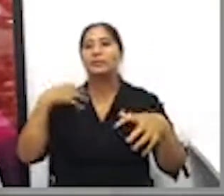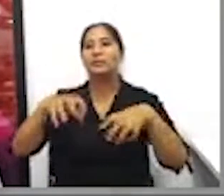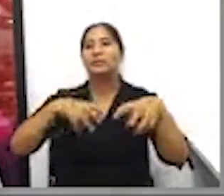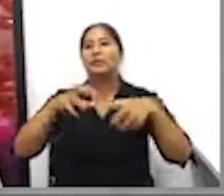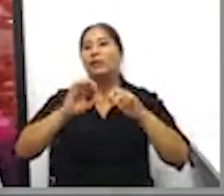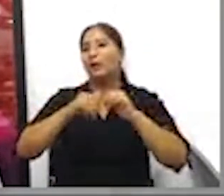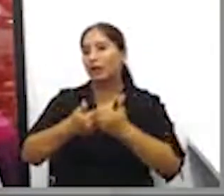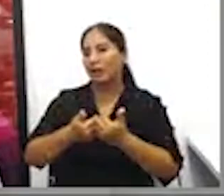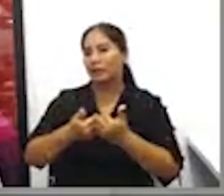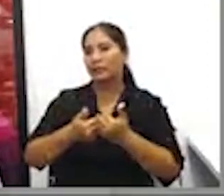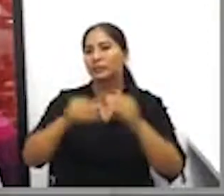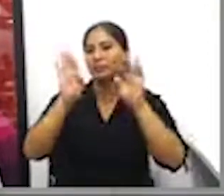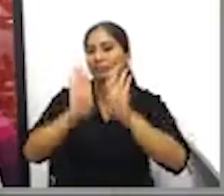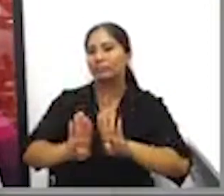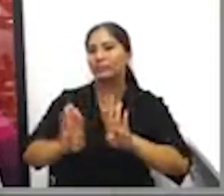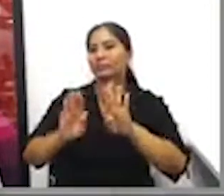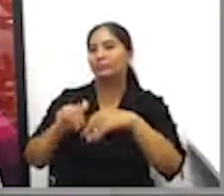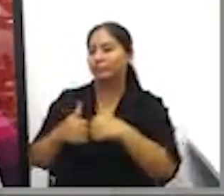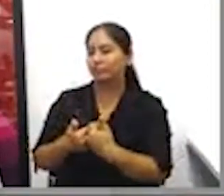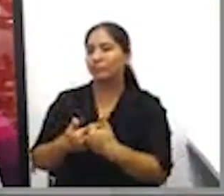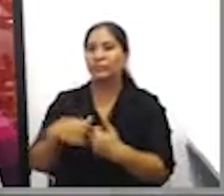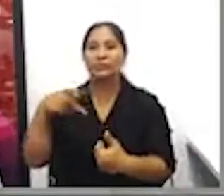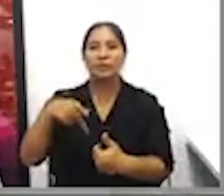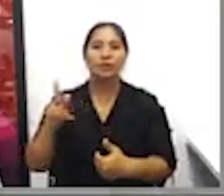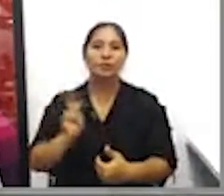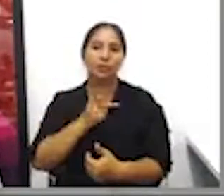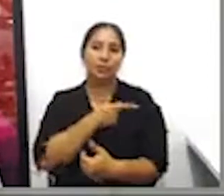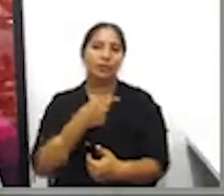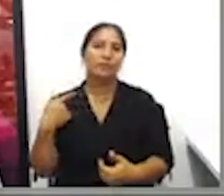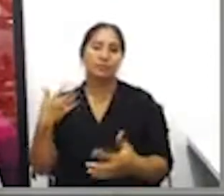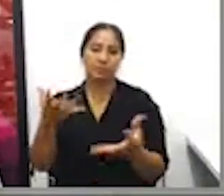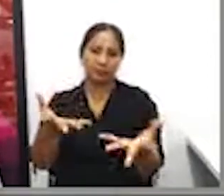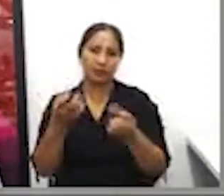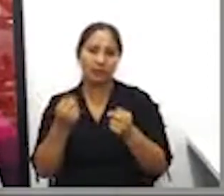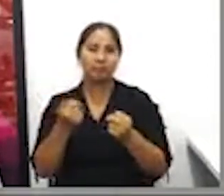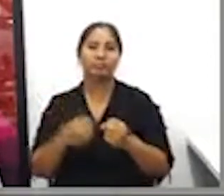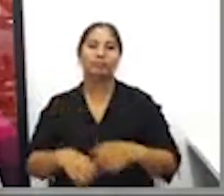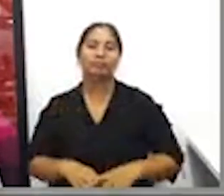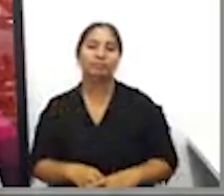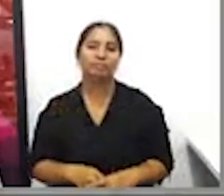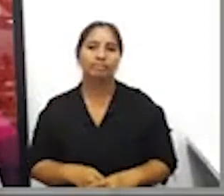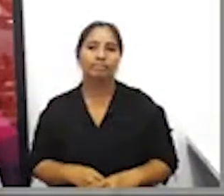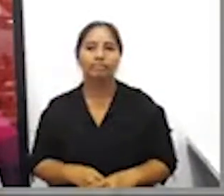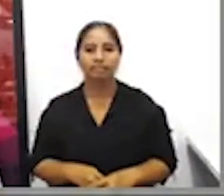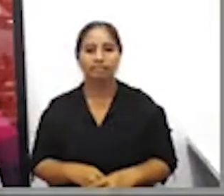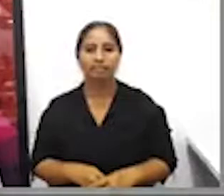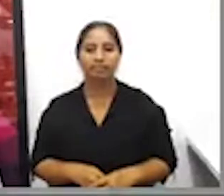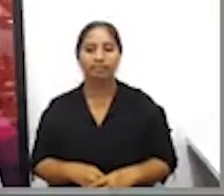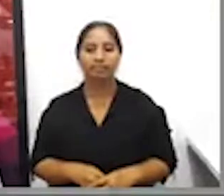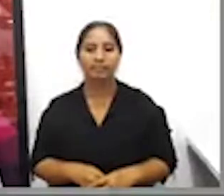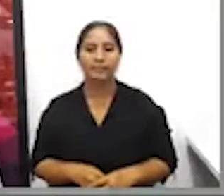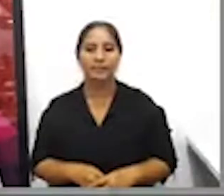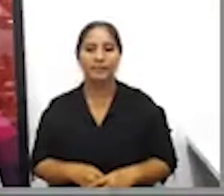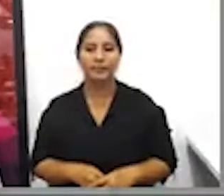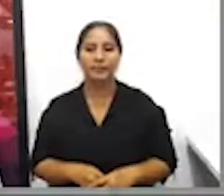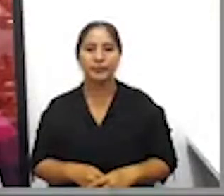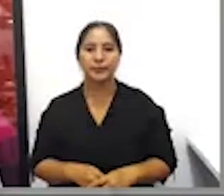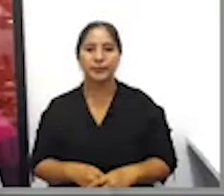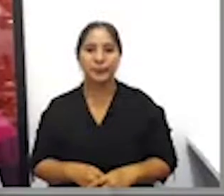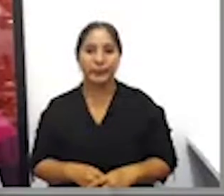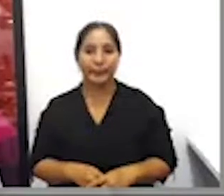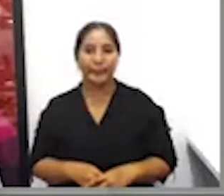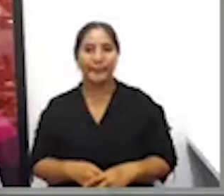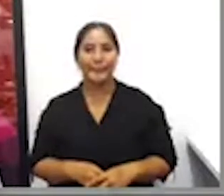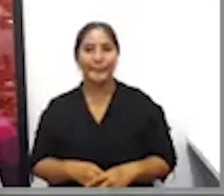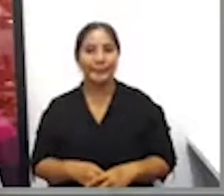the outcome. And I started in child welfare. I then moved into politics. I helped people get elected